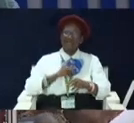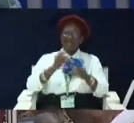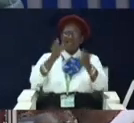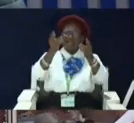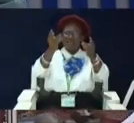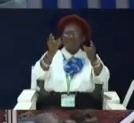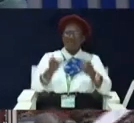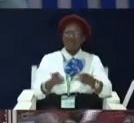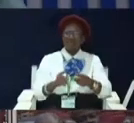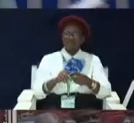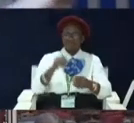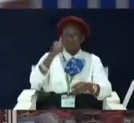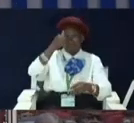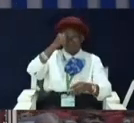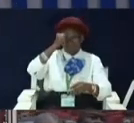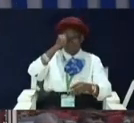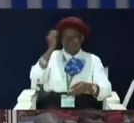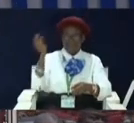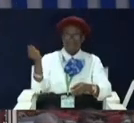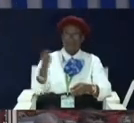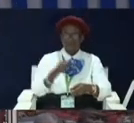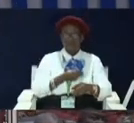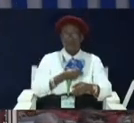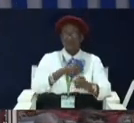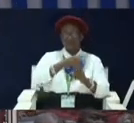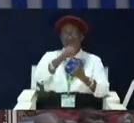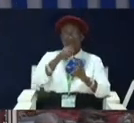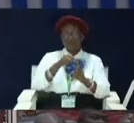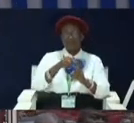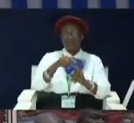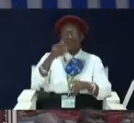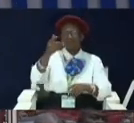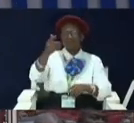I want to remind us about the